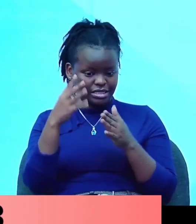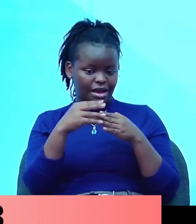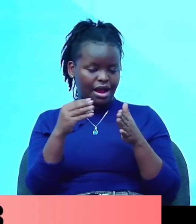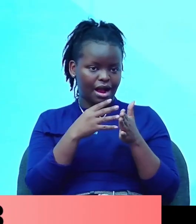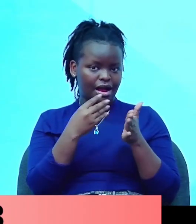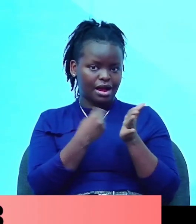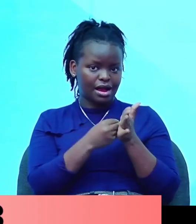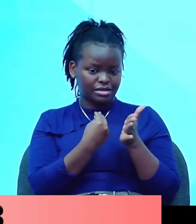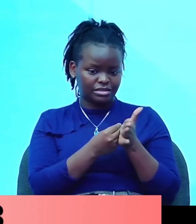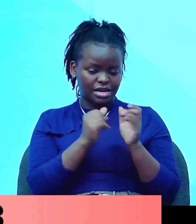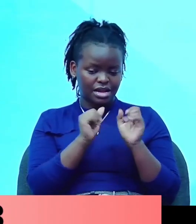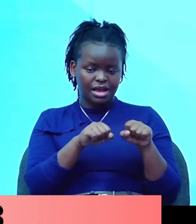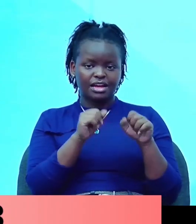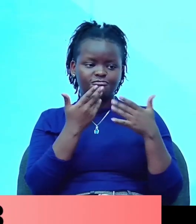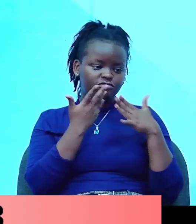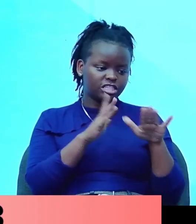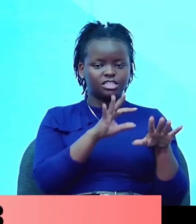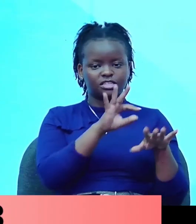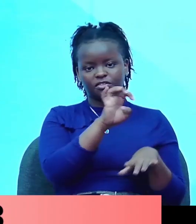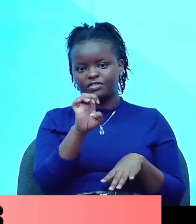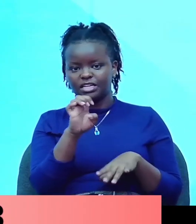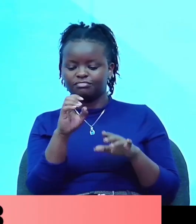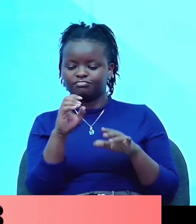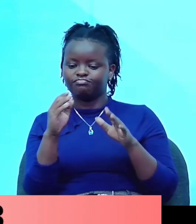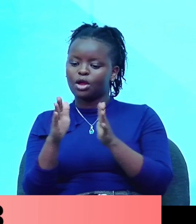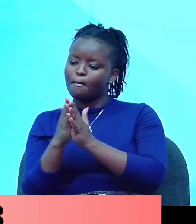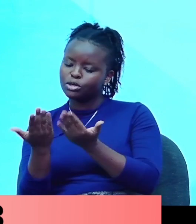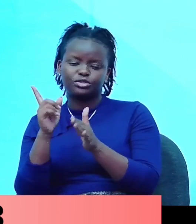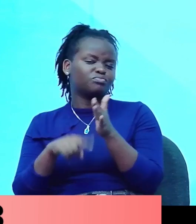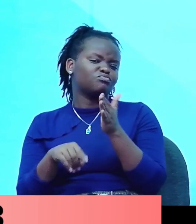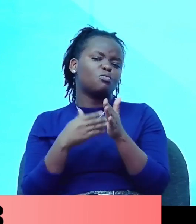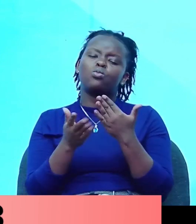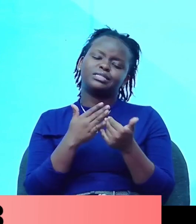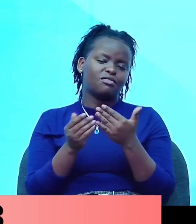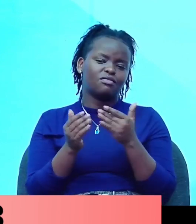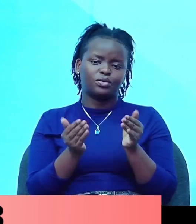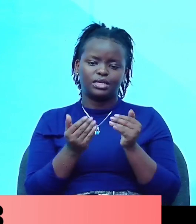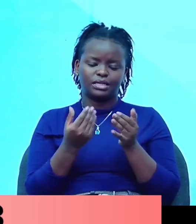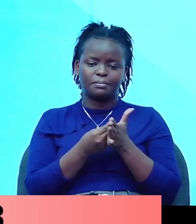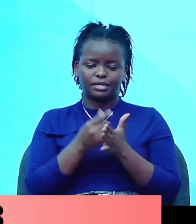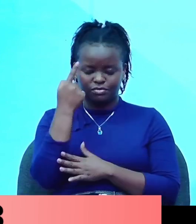buying, completing the fees, it can go towards buying books, whatever it is that you need that money for.